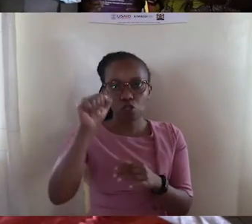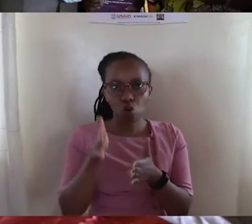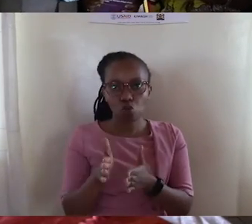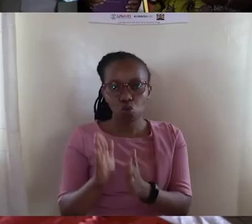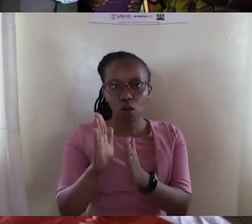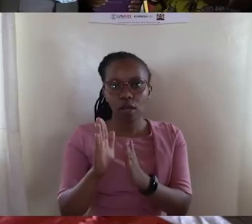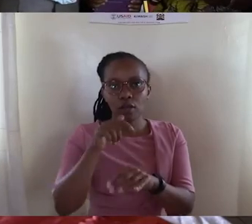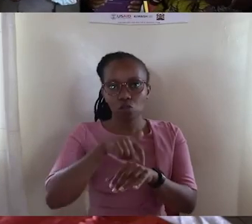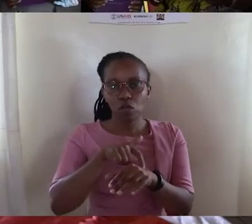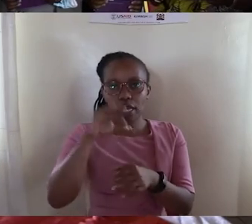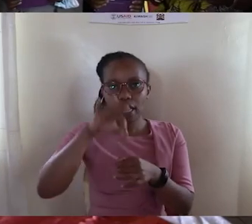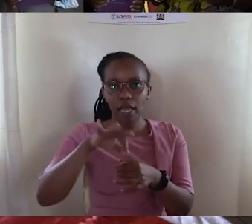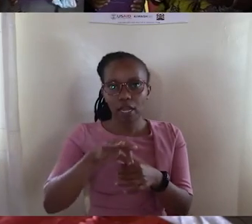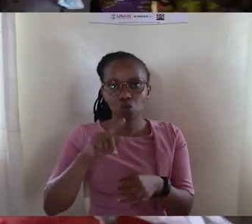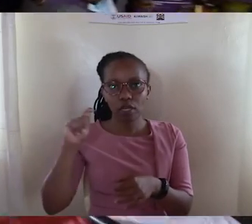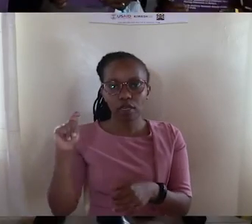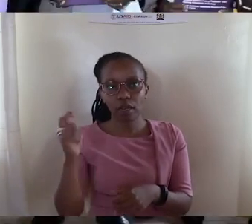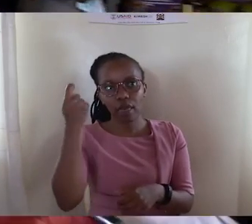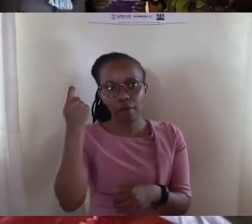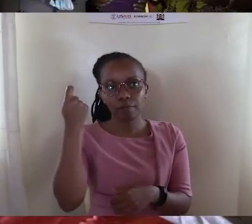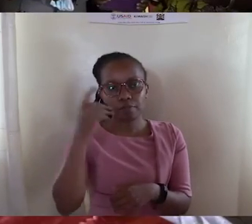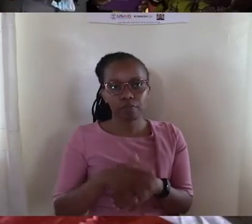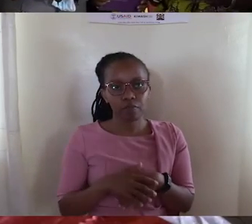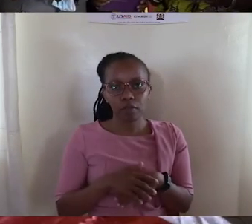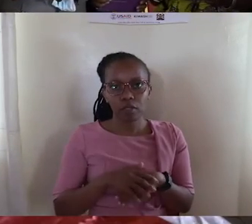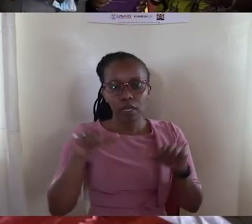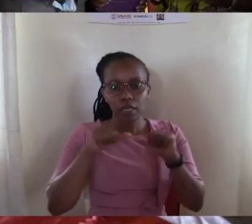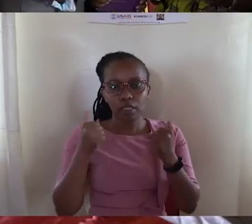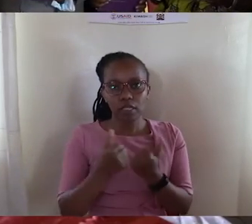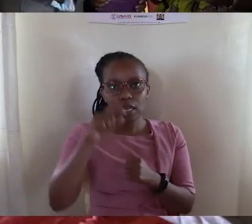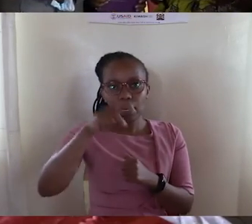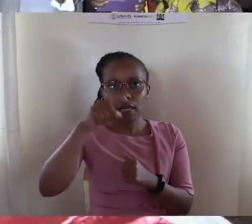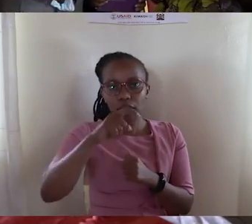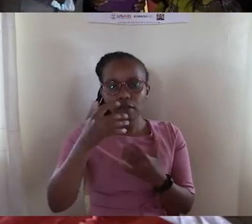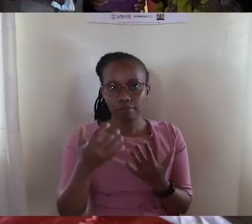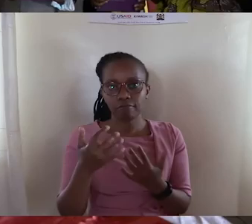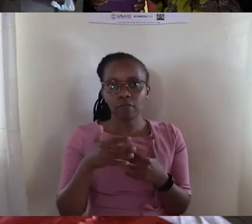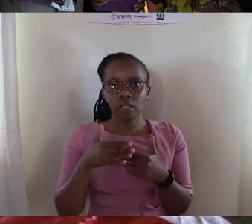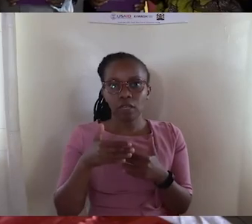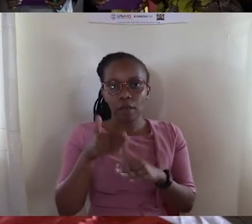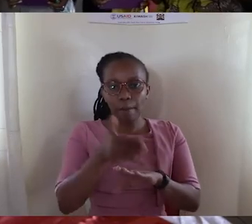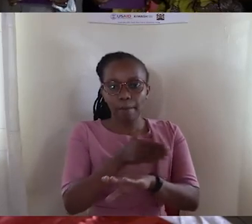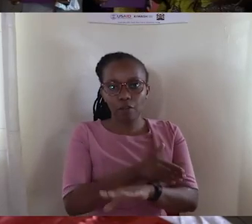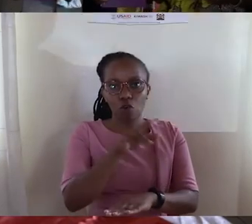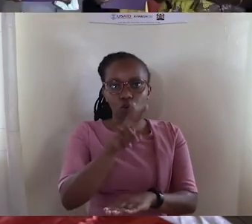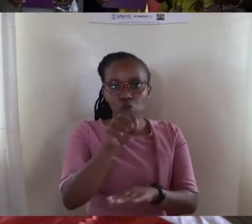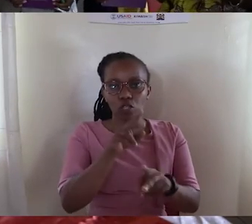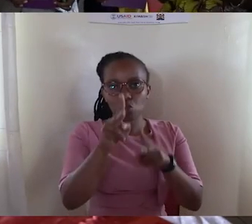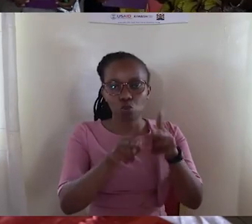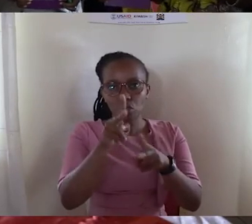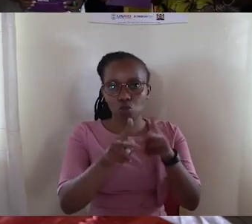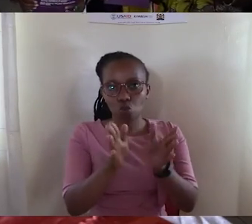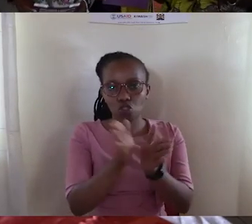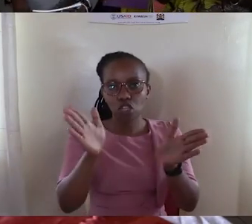tool during elections in Kenya. State agents need needed ahead of